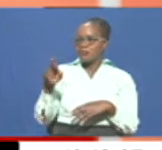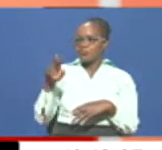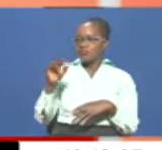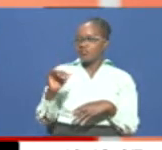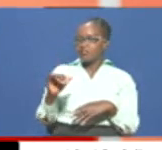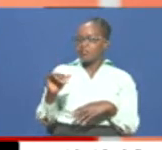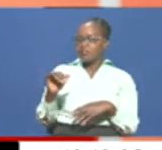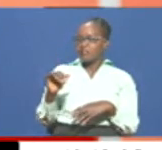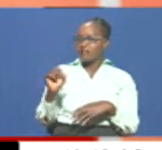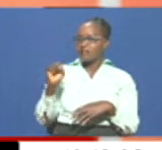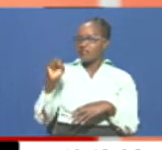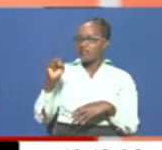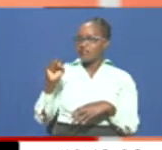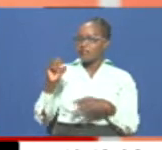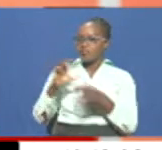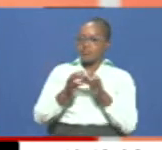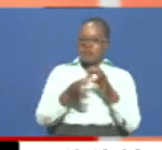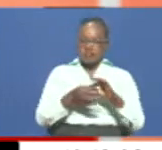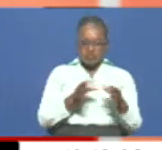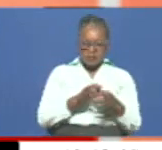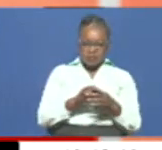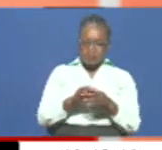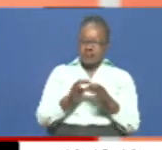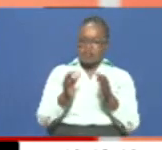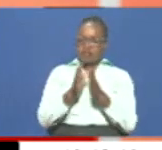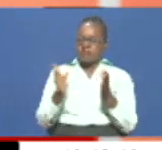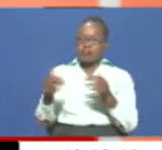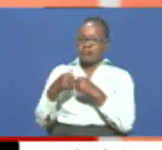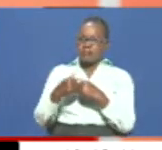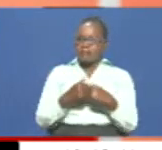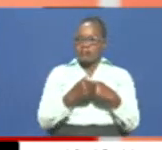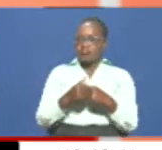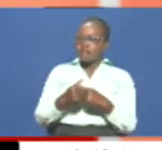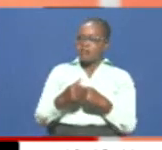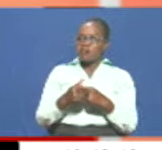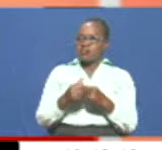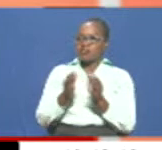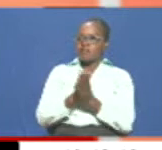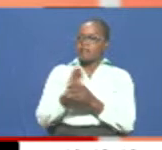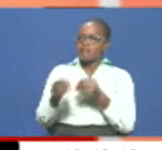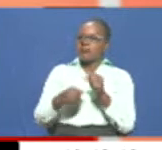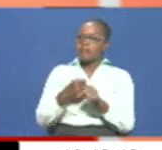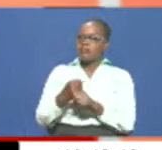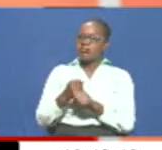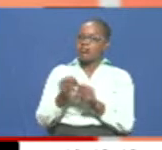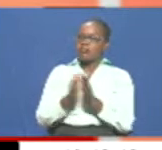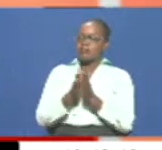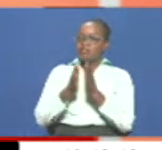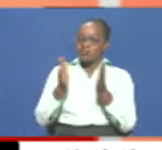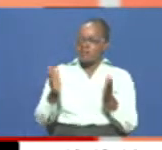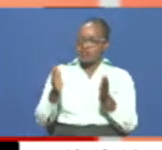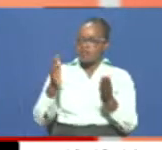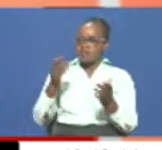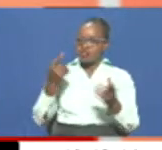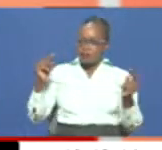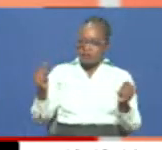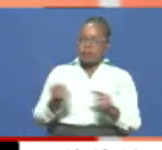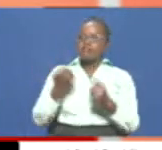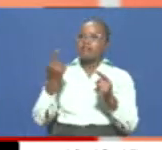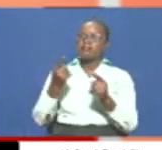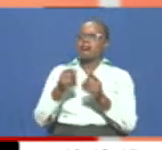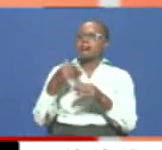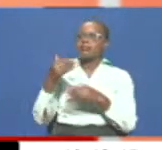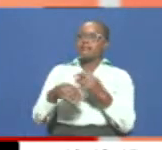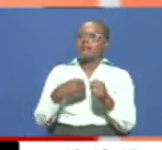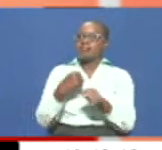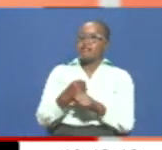have a big challenge for preparing for them. Practically every year there'll be a big event. Next year we have the Birmingham Commonwealth Games in